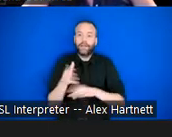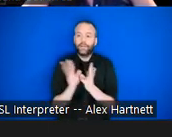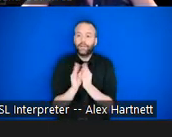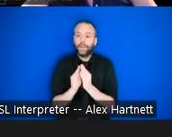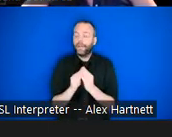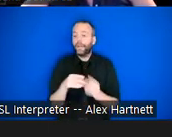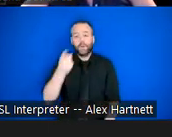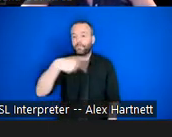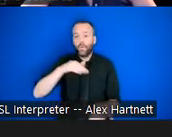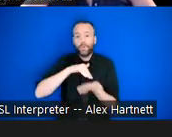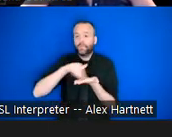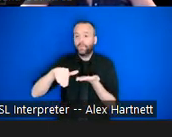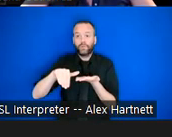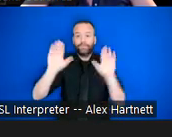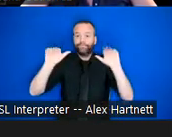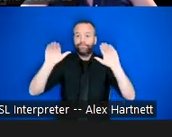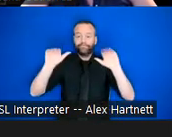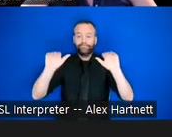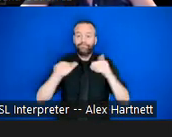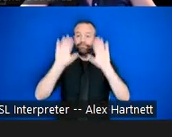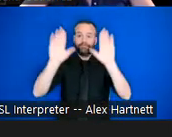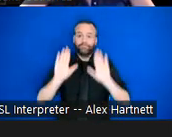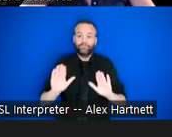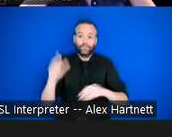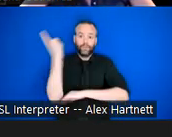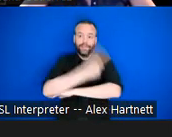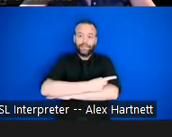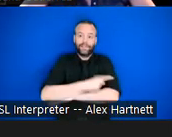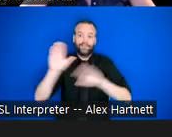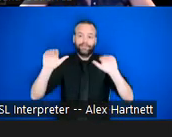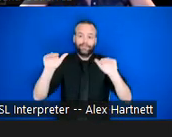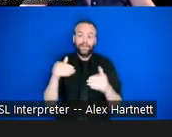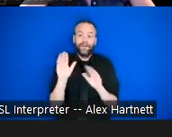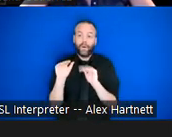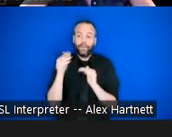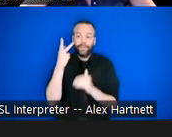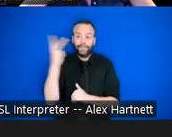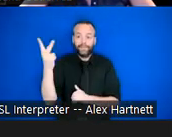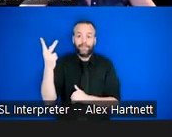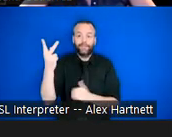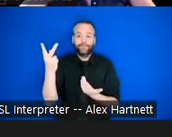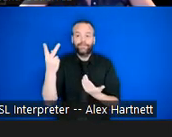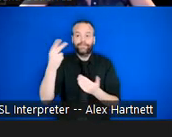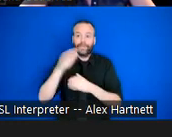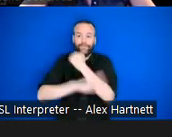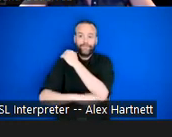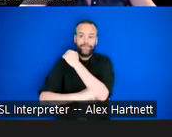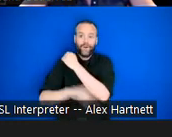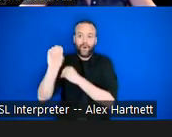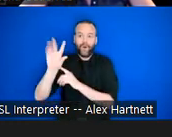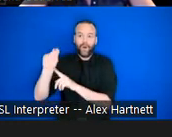you all so very much. Have a great rest of your day, and we hope to see you at the conference and the Out of Darkness walks.